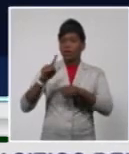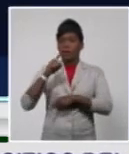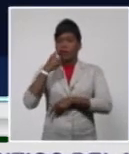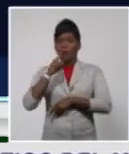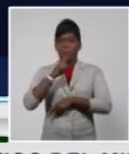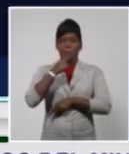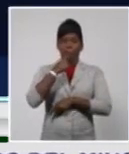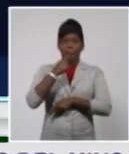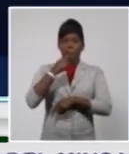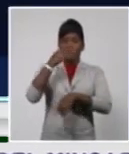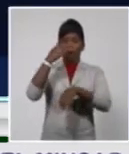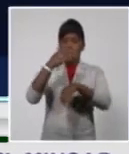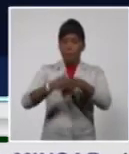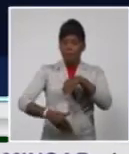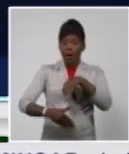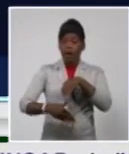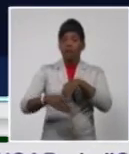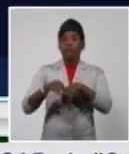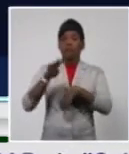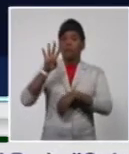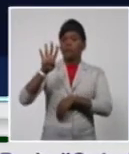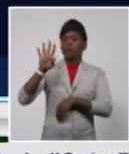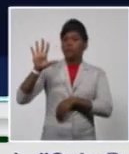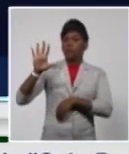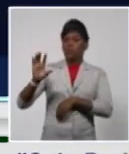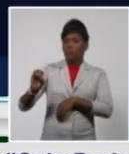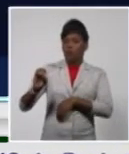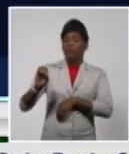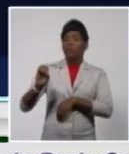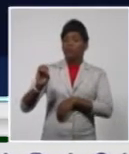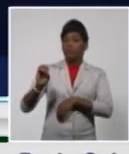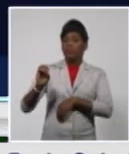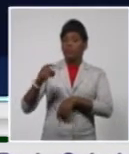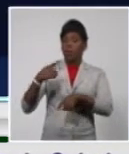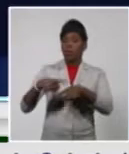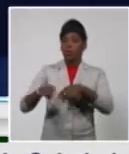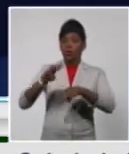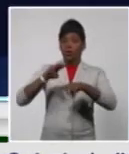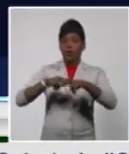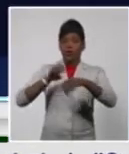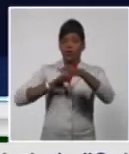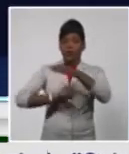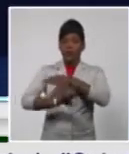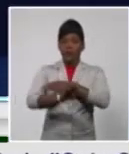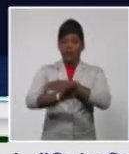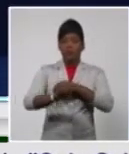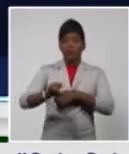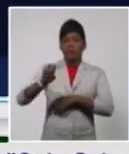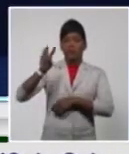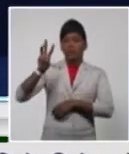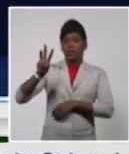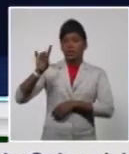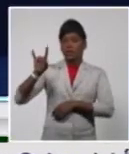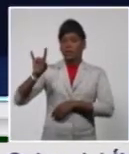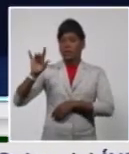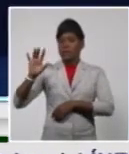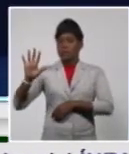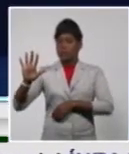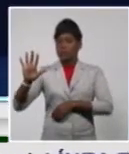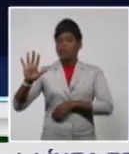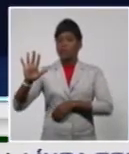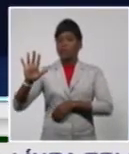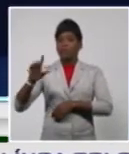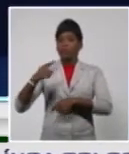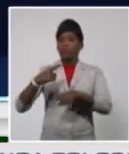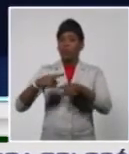321 in Fructuoso Rodriguez Hospital, and 254 in ICA's laboratories. As a